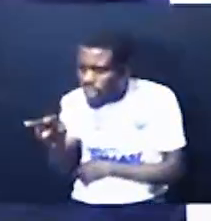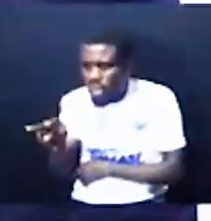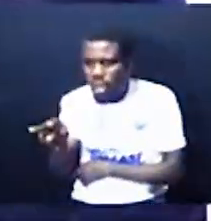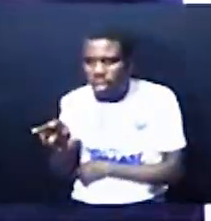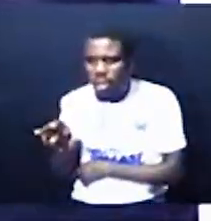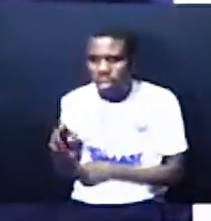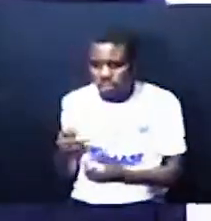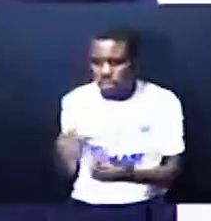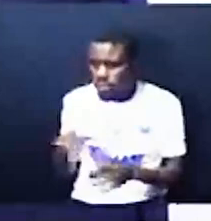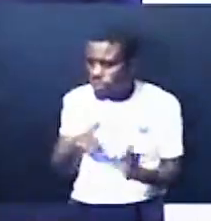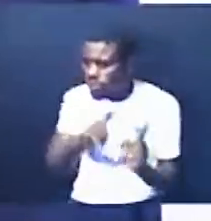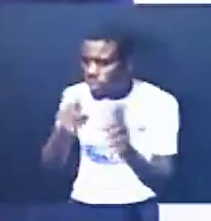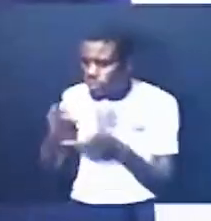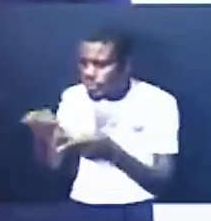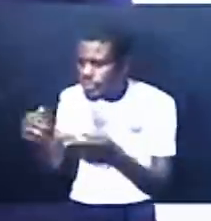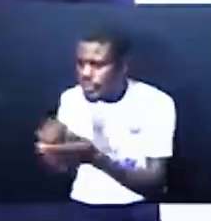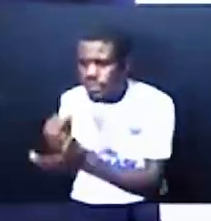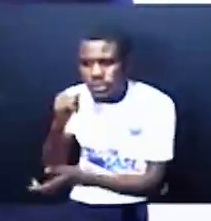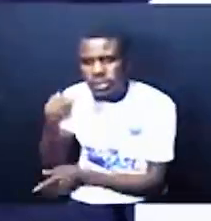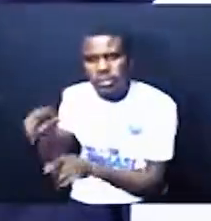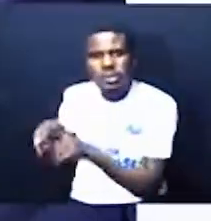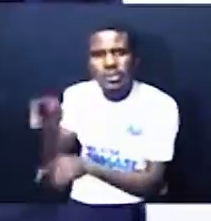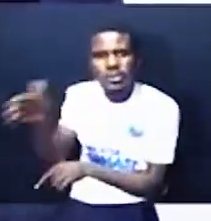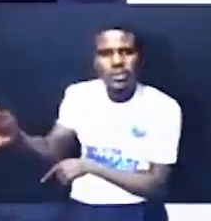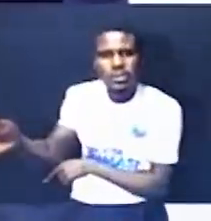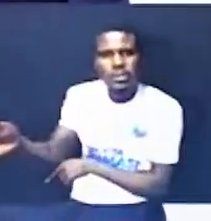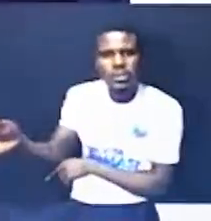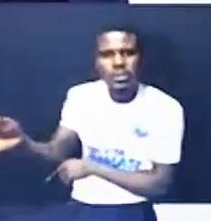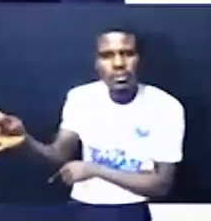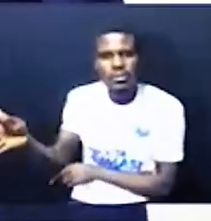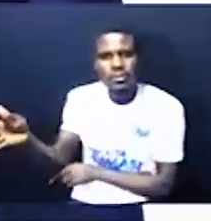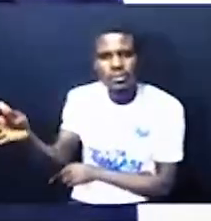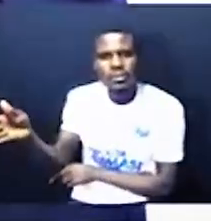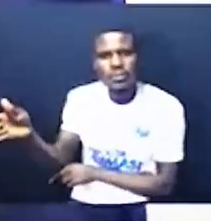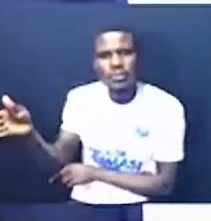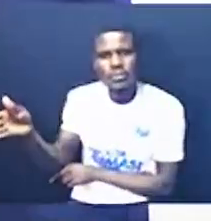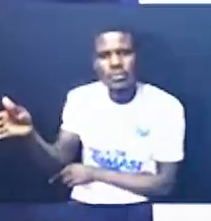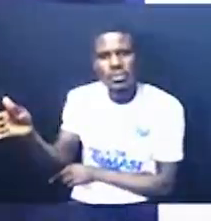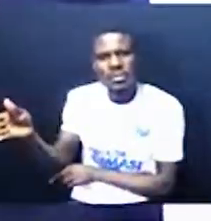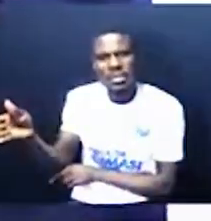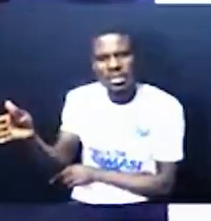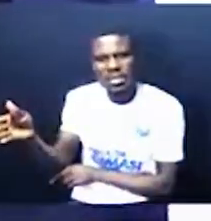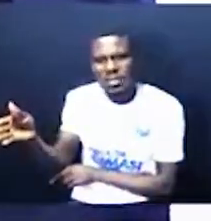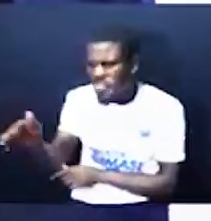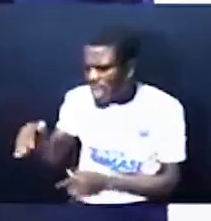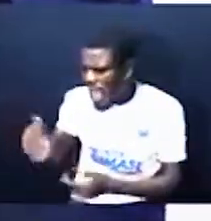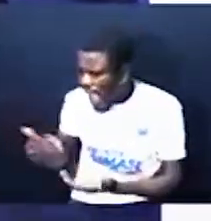went to her where she was. How come that you came